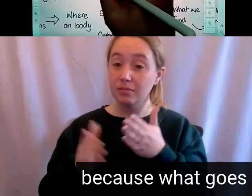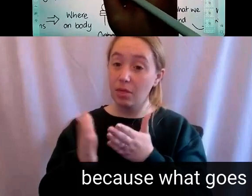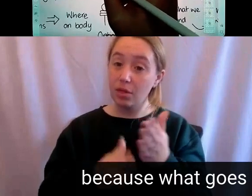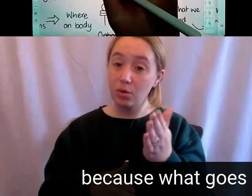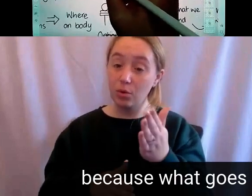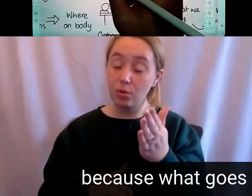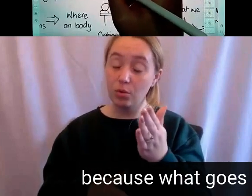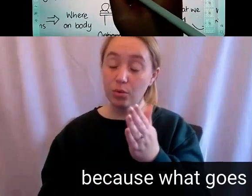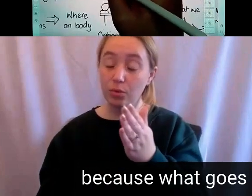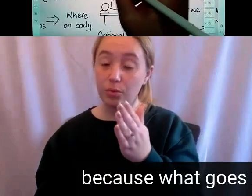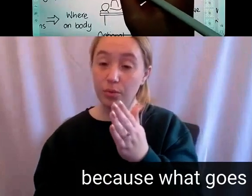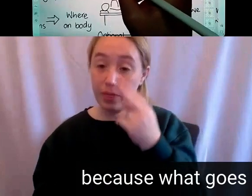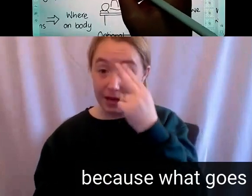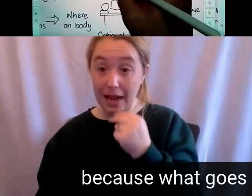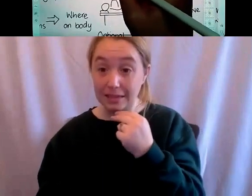out, ladies.